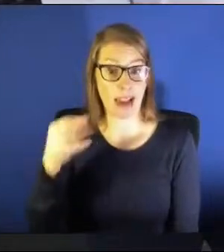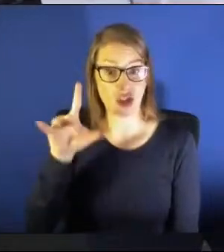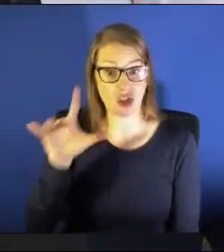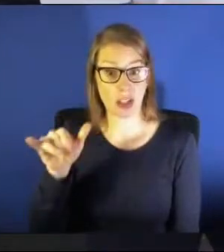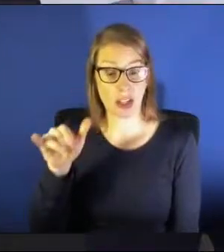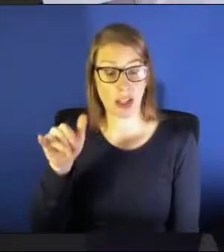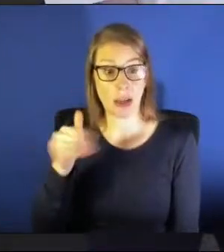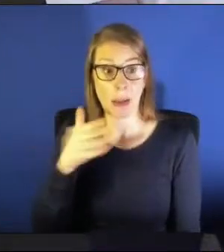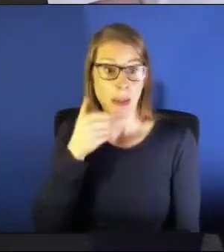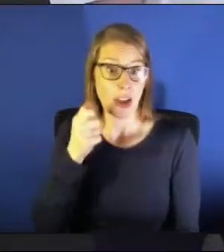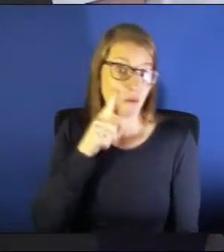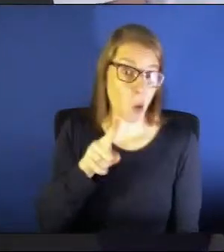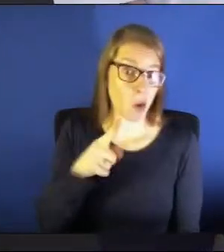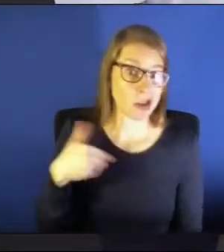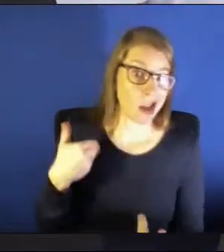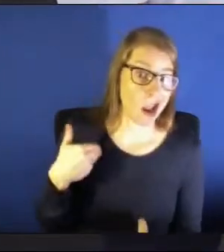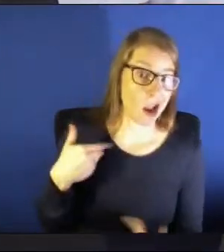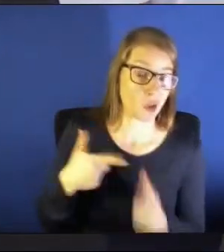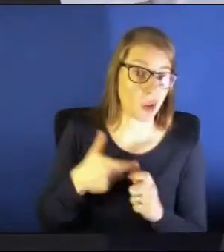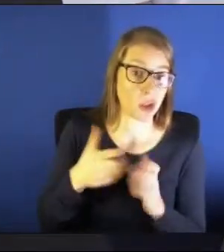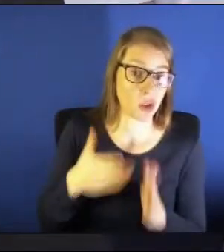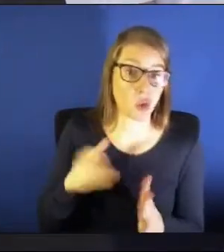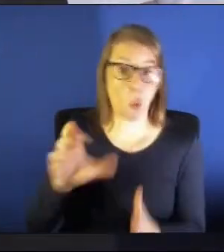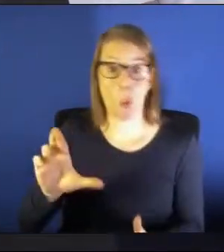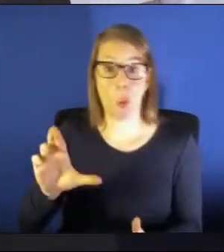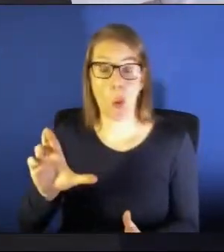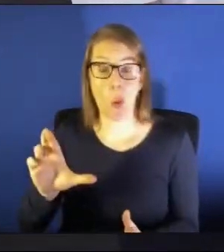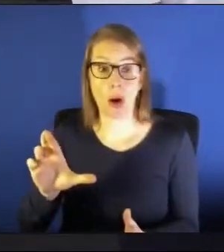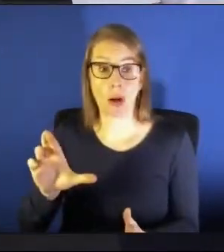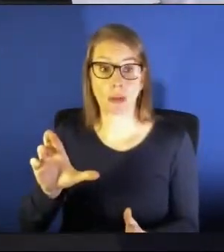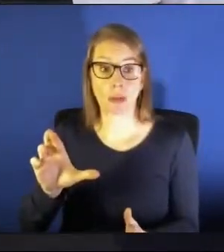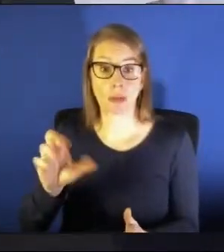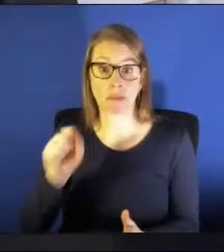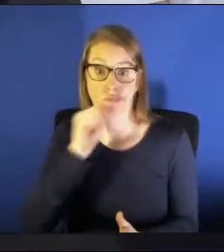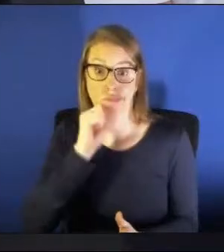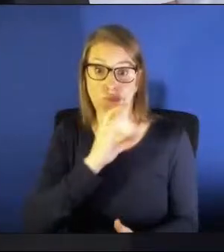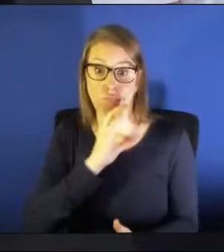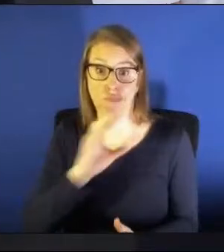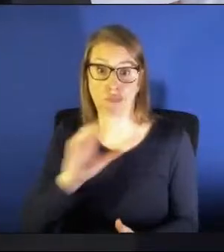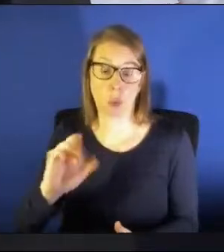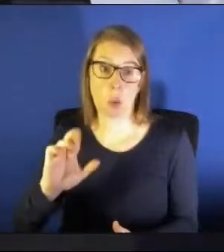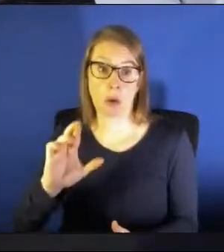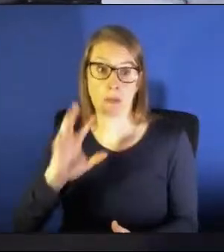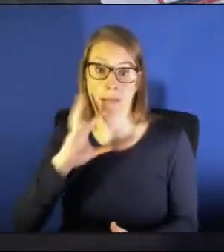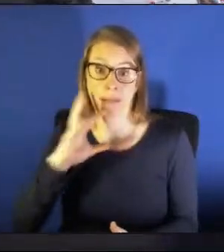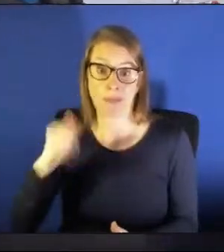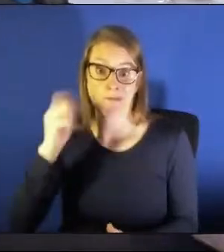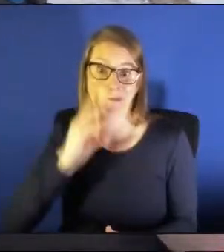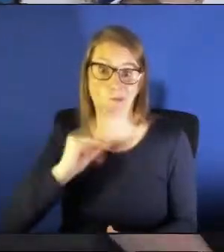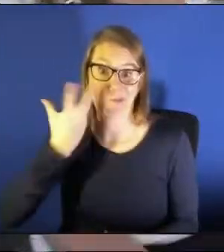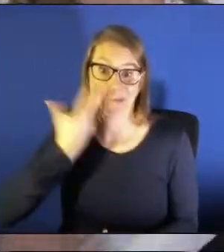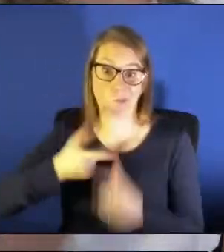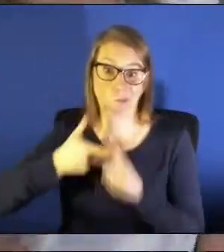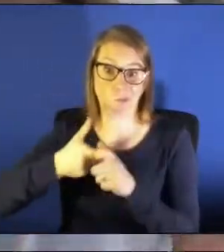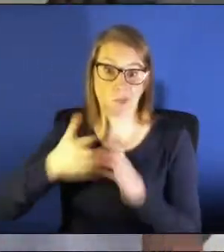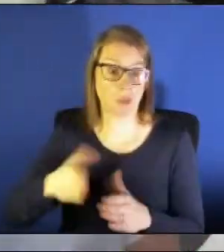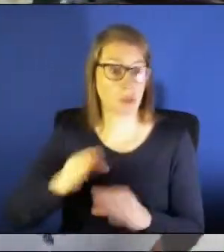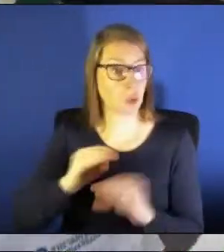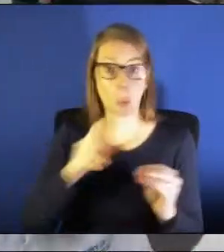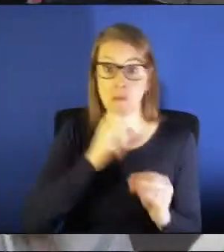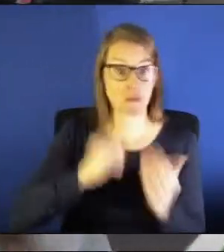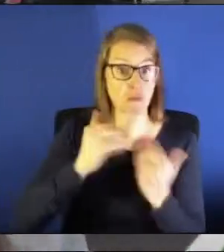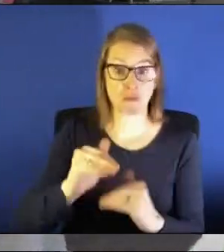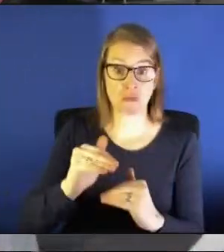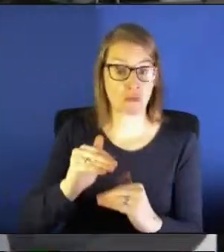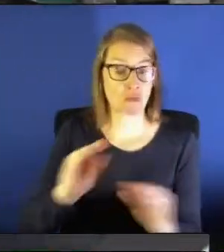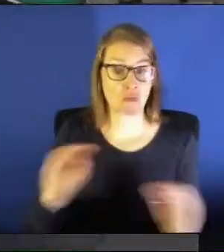better for younger runners, or could a senior do this to see if they could do anything better? Yeah, we don't have any limitations on age. We've had,